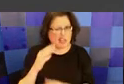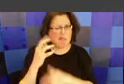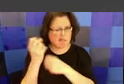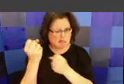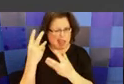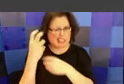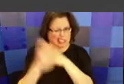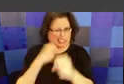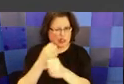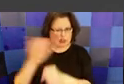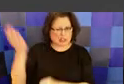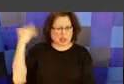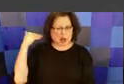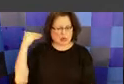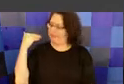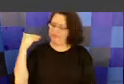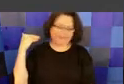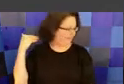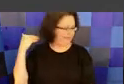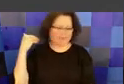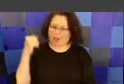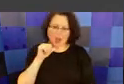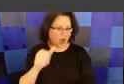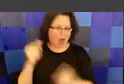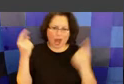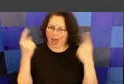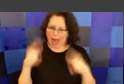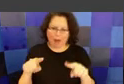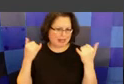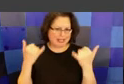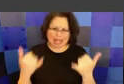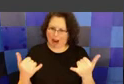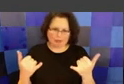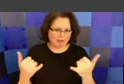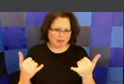That proposal is no longer active. It was